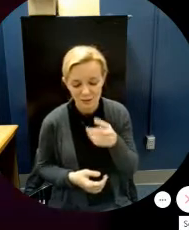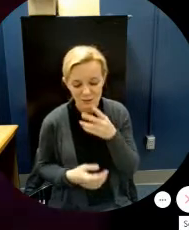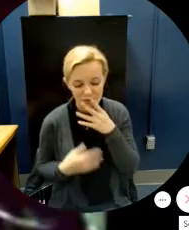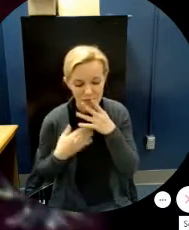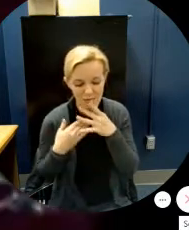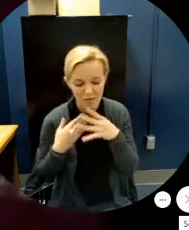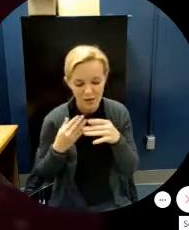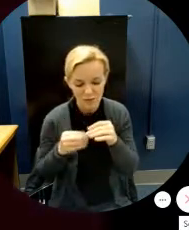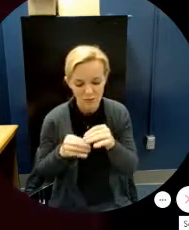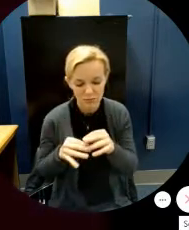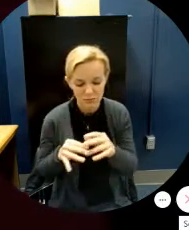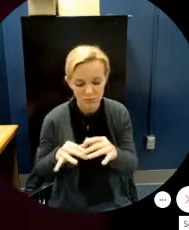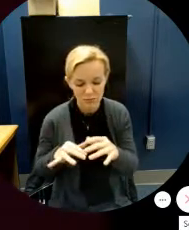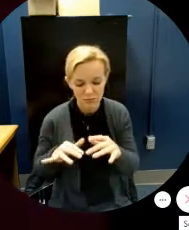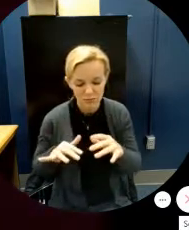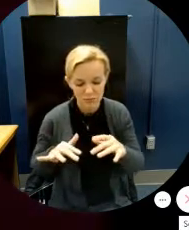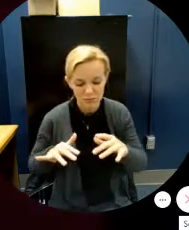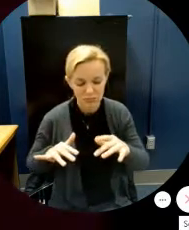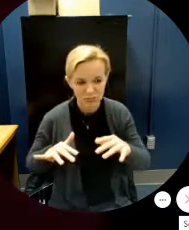form.